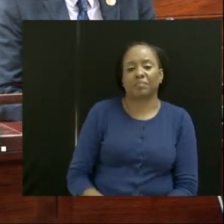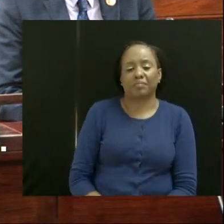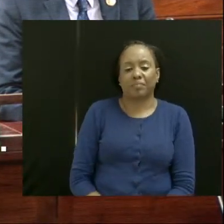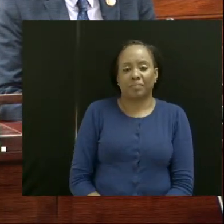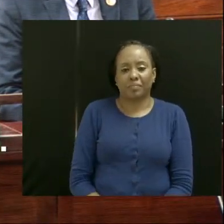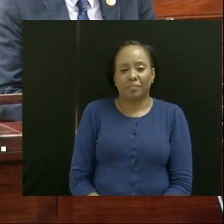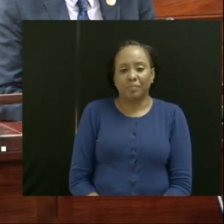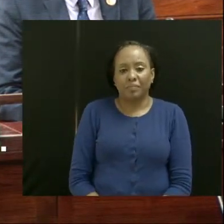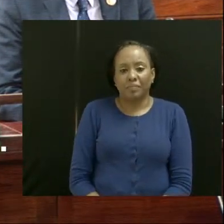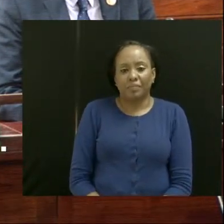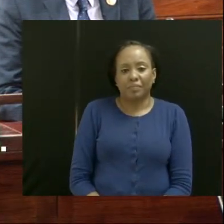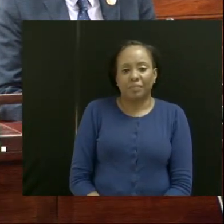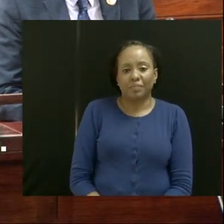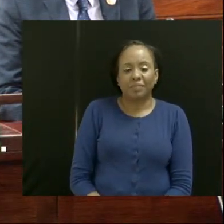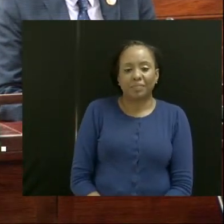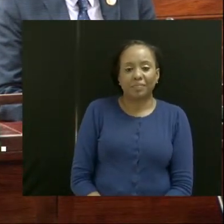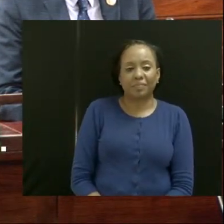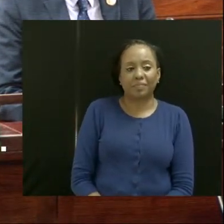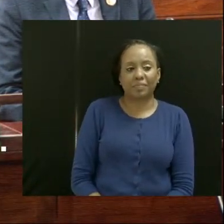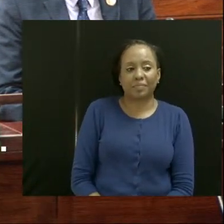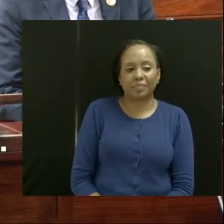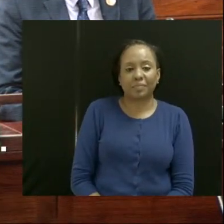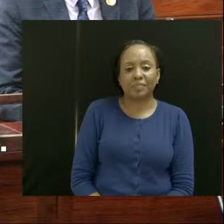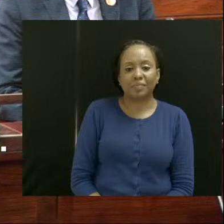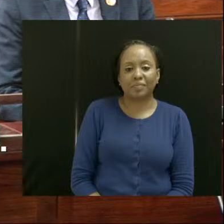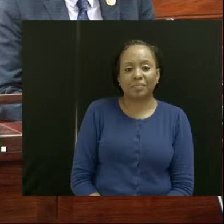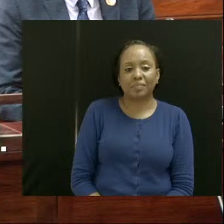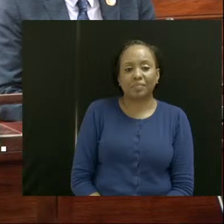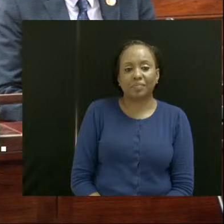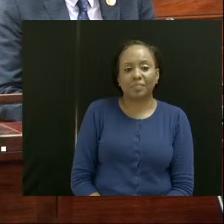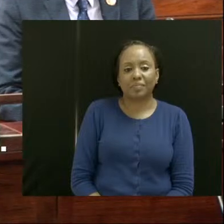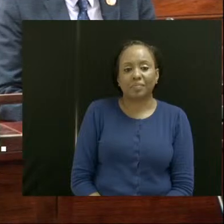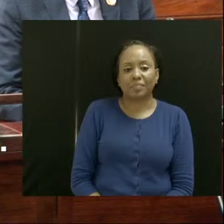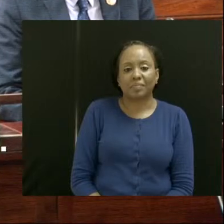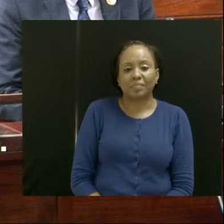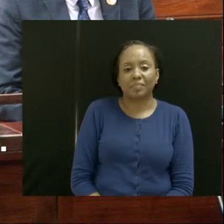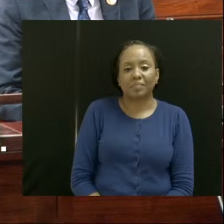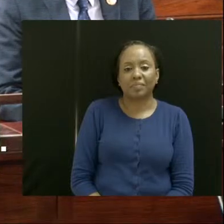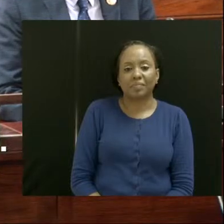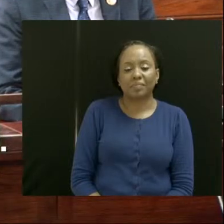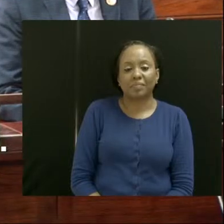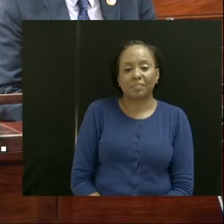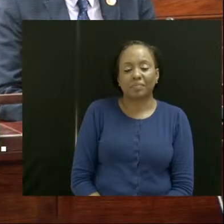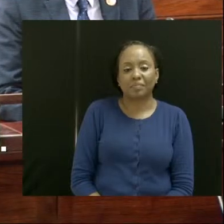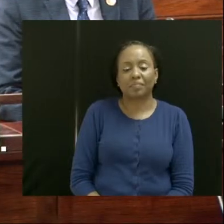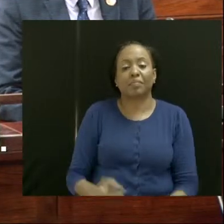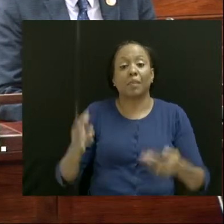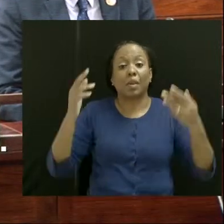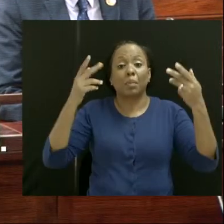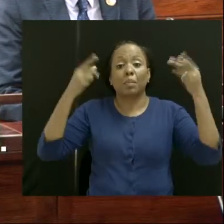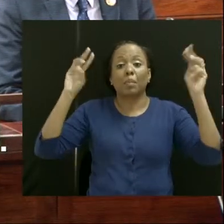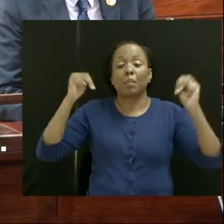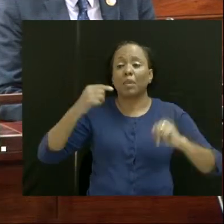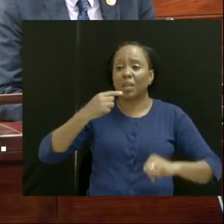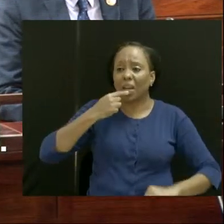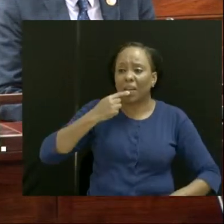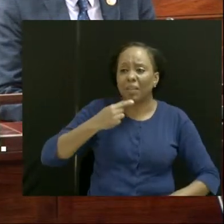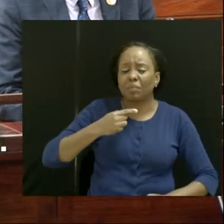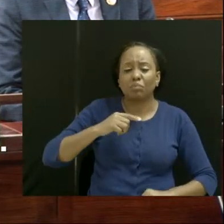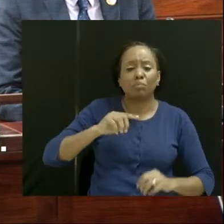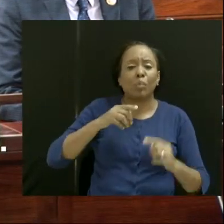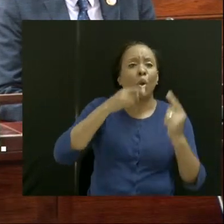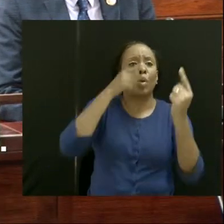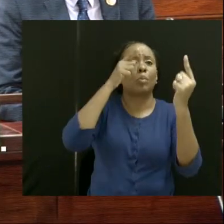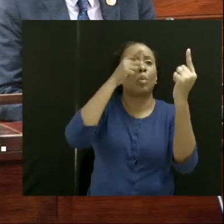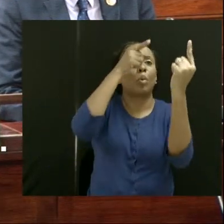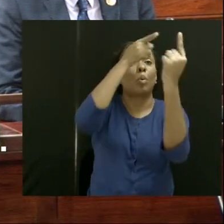She began by indicating to us that there were some clear goals which she and by